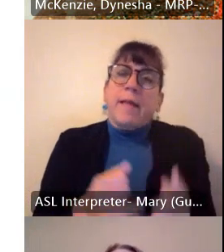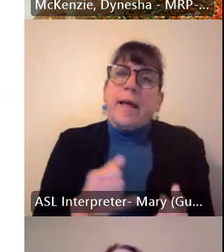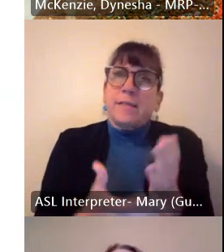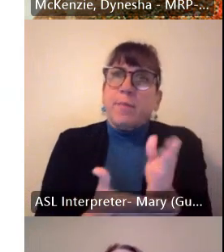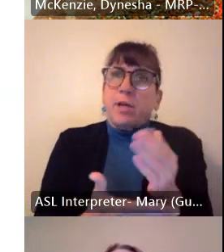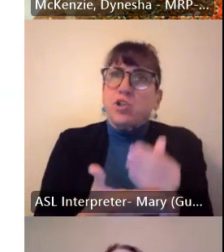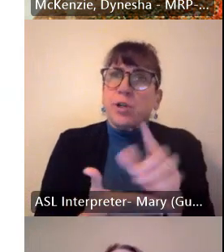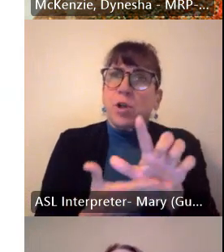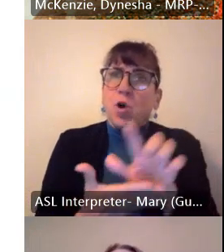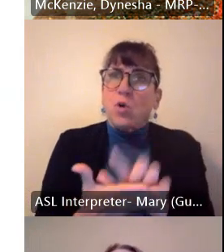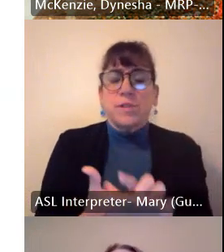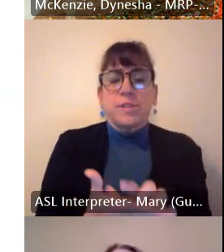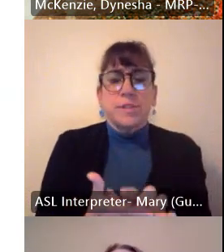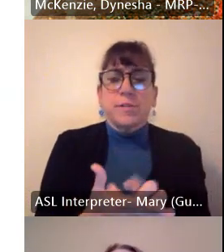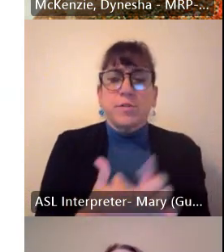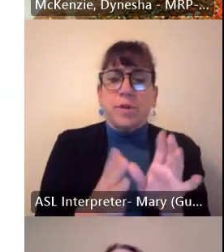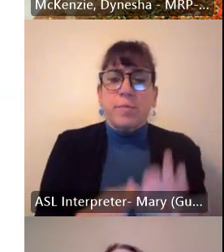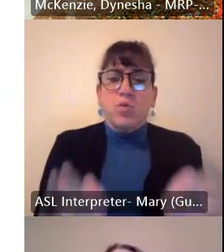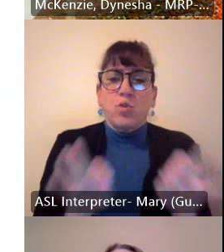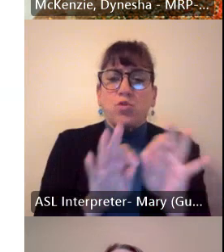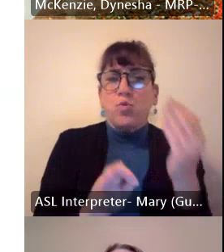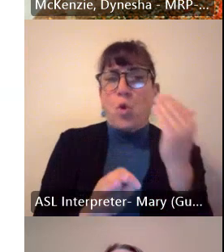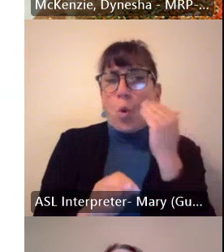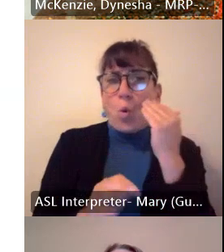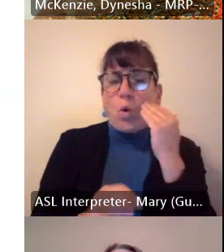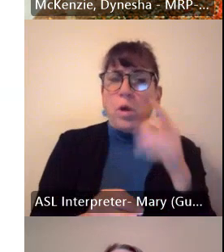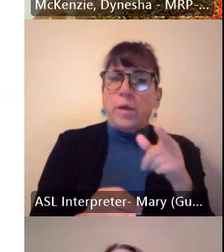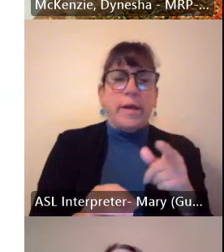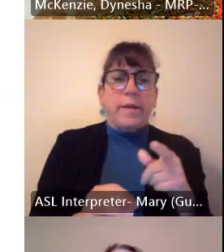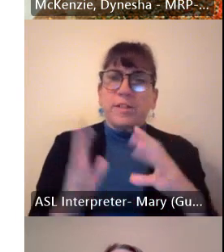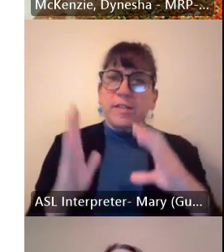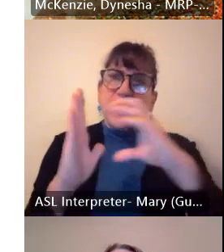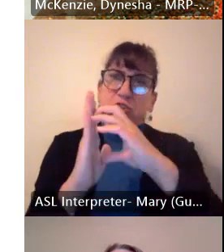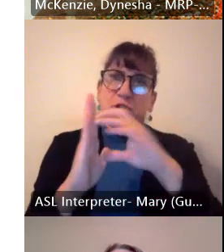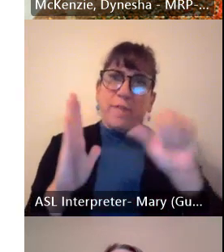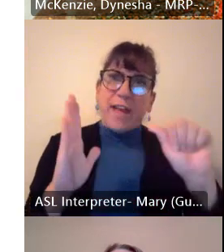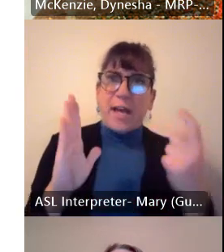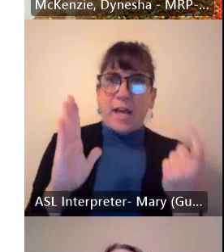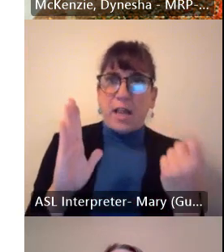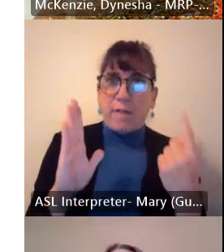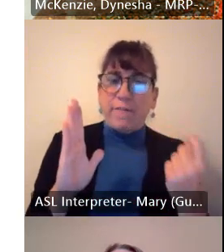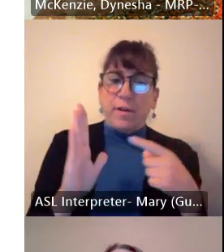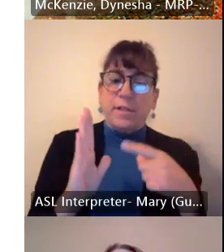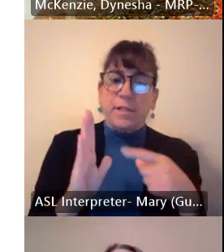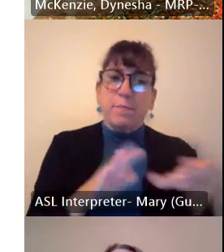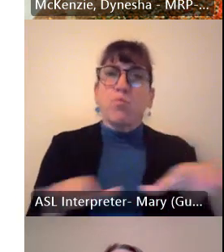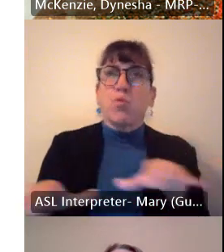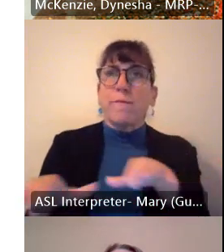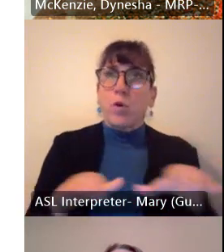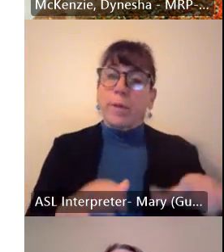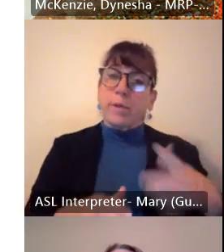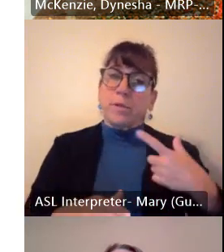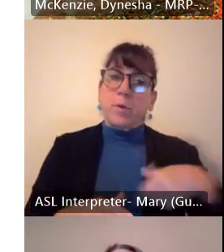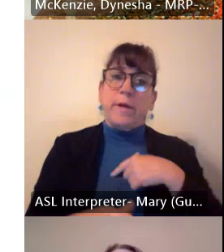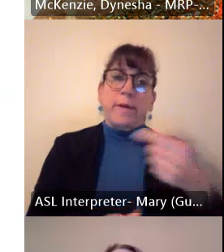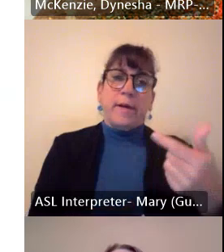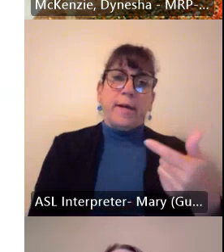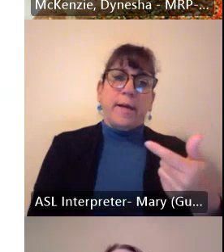that's particularly important to know about, and here's where there's a whole section on A11 in this as well, is performance, right? We had GIPRA